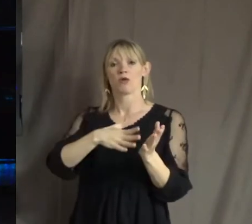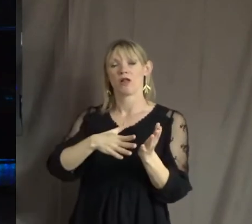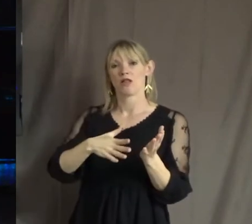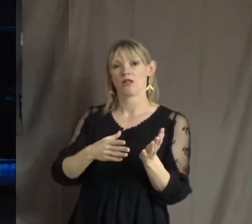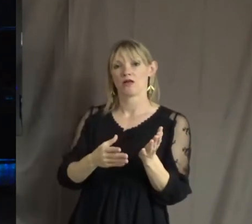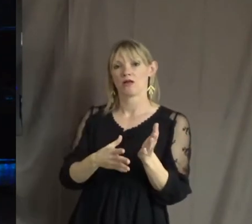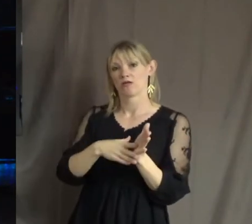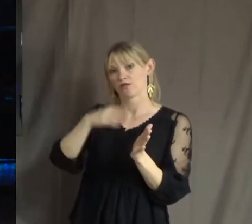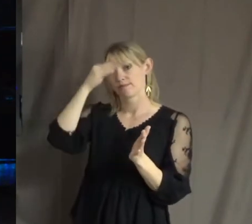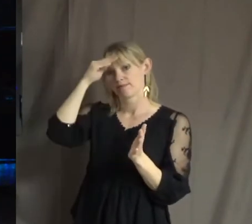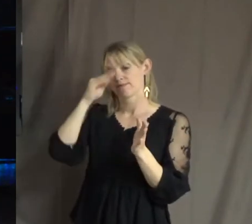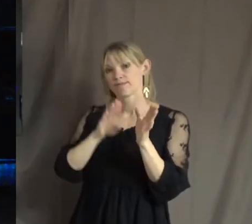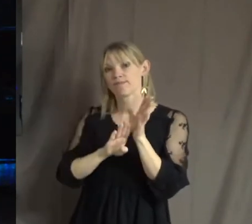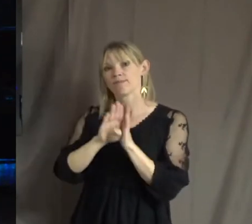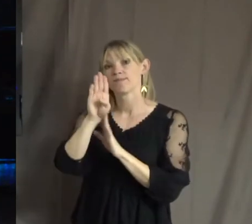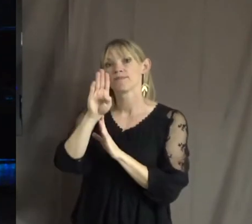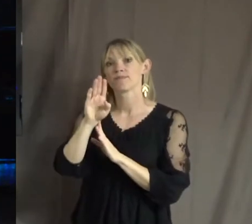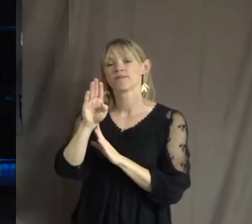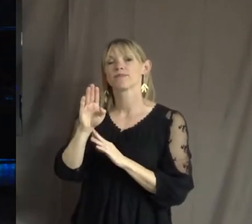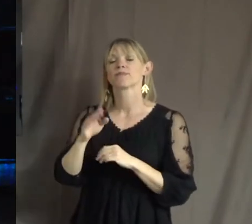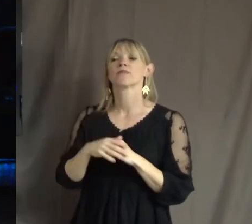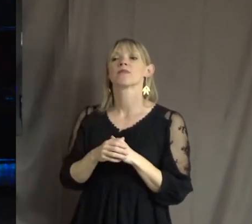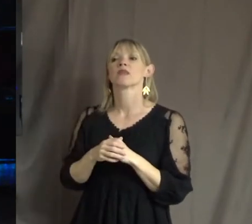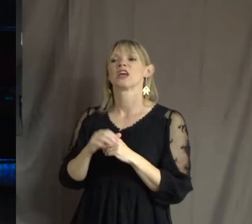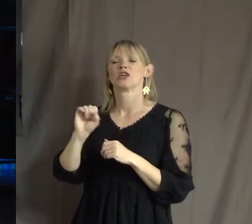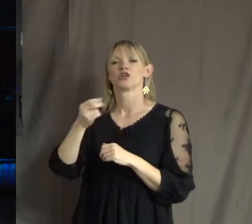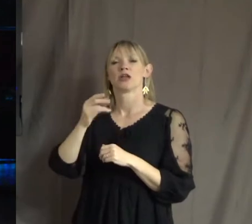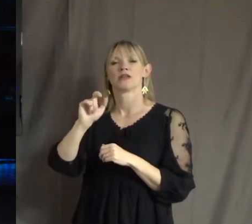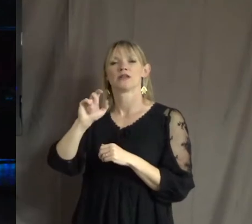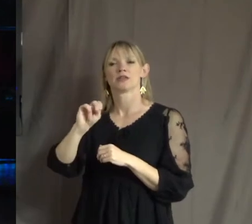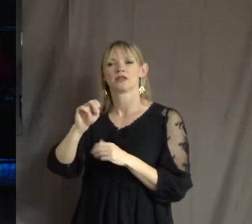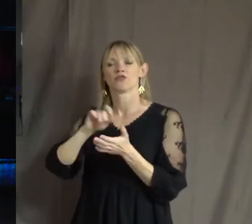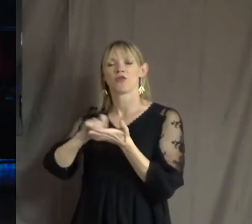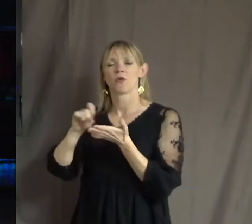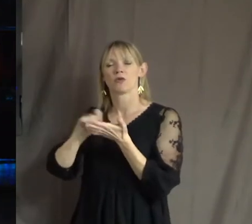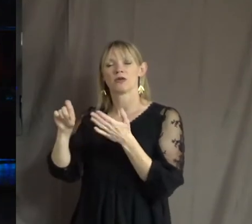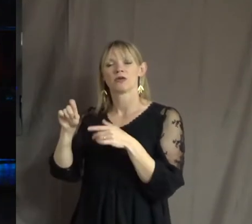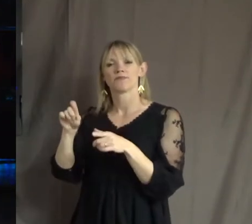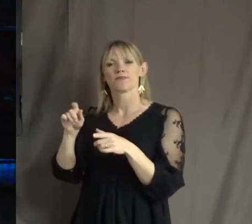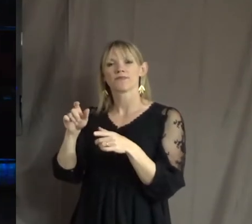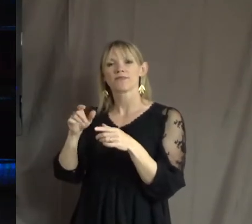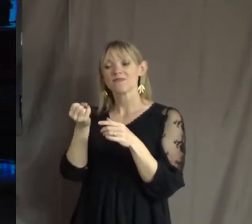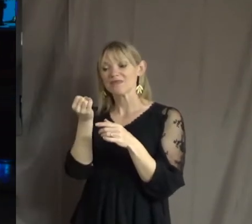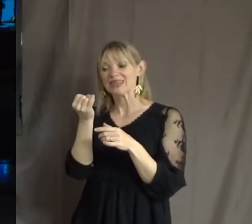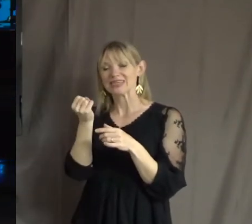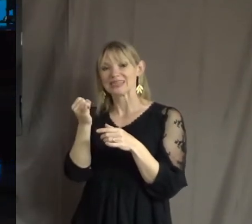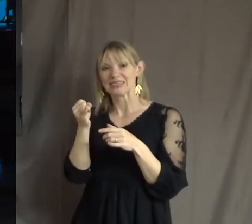Rob Schouten wrote, "The seeds of wisdom and enlightenment are planted within the